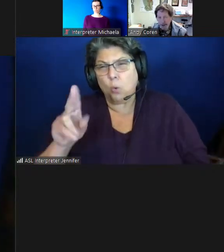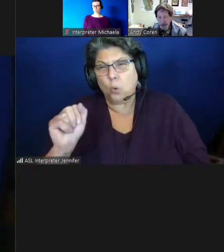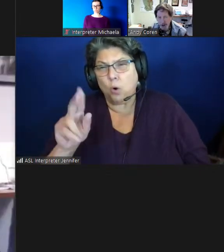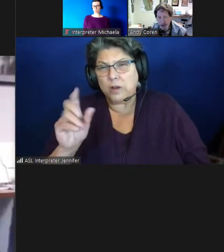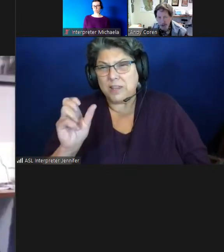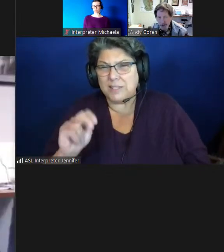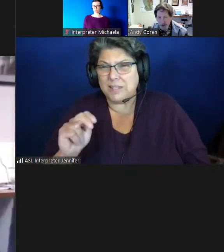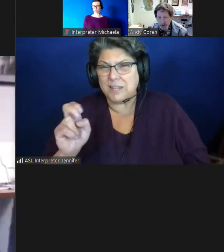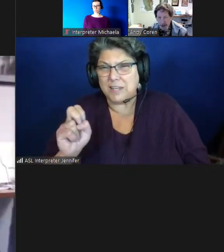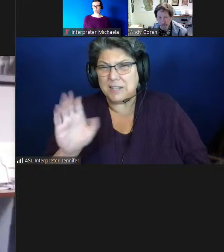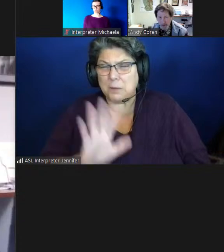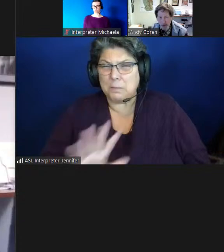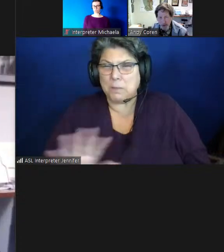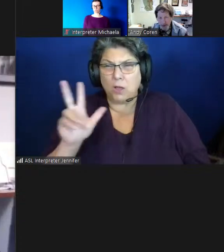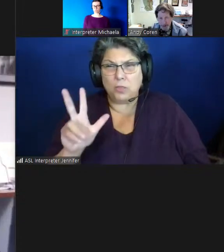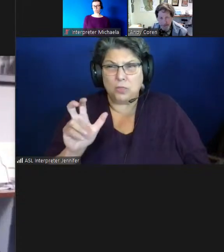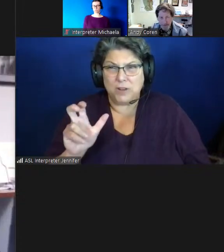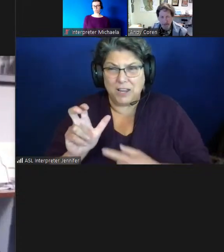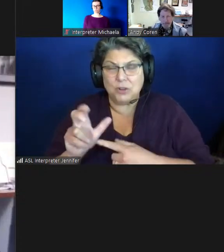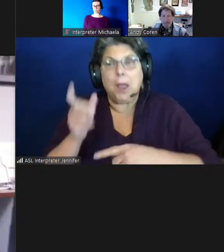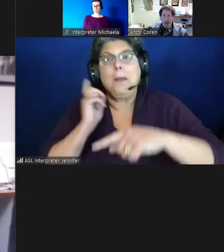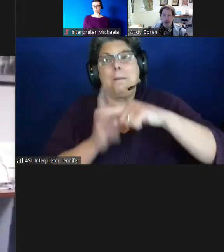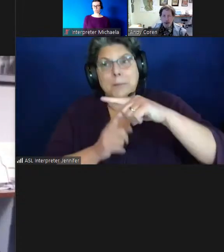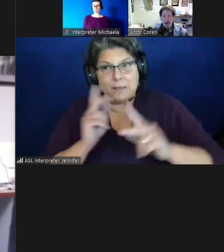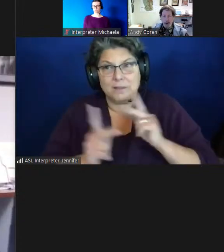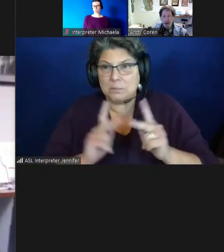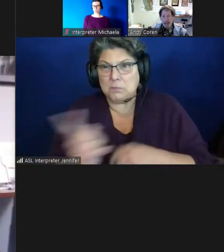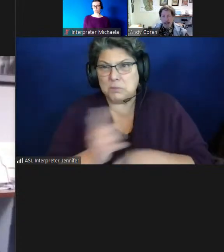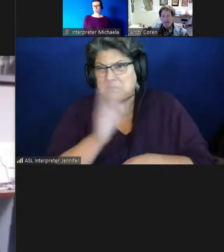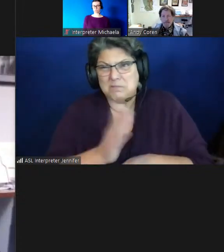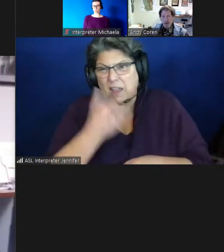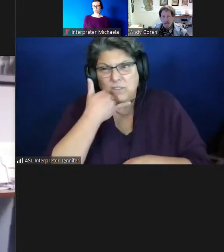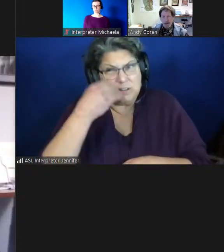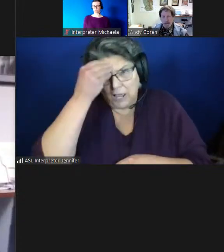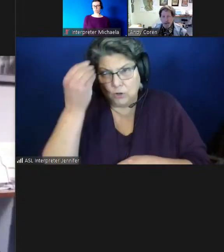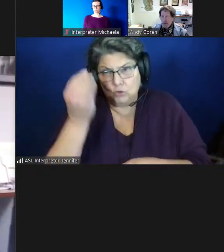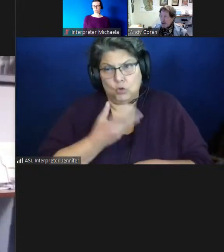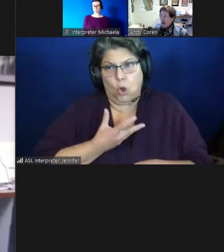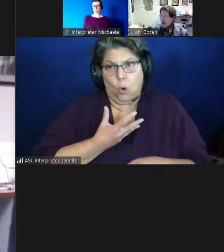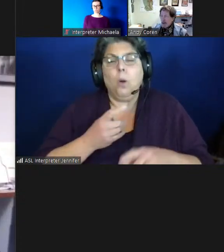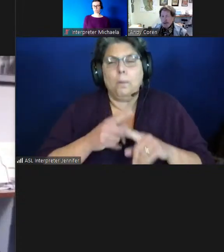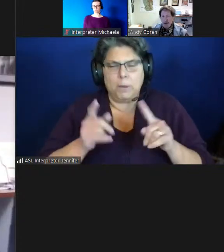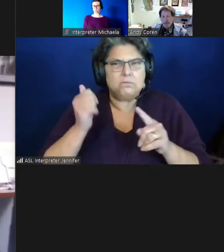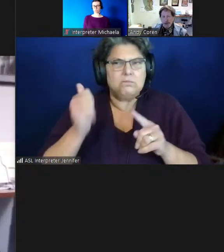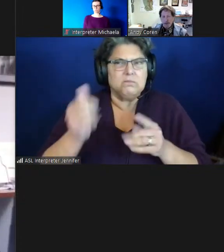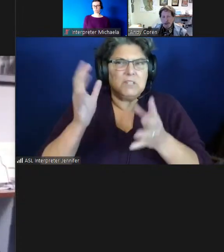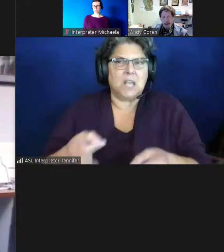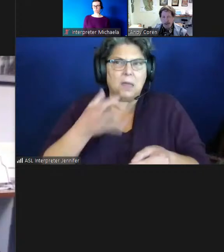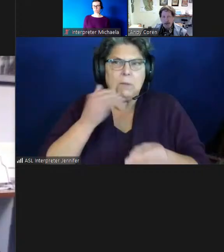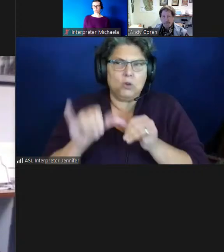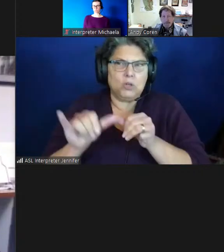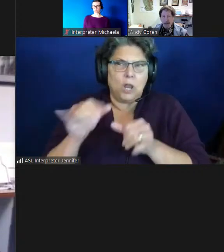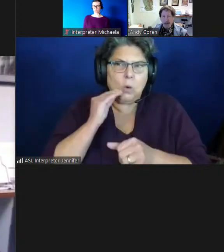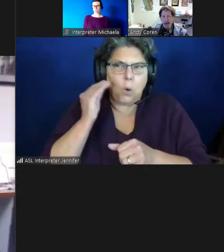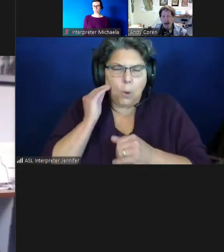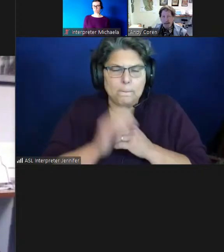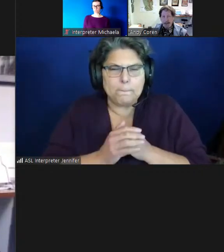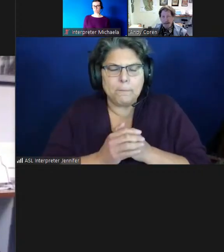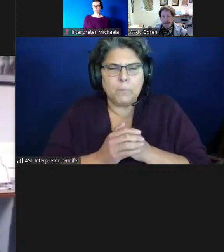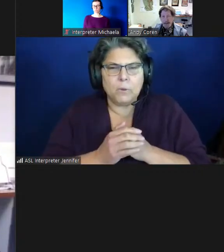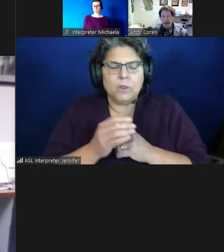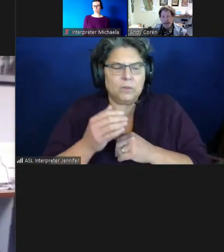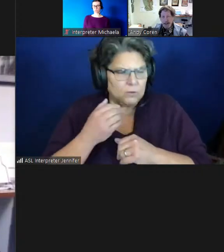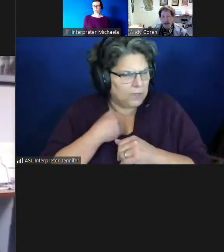doesn't include the self-quarantine people. We currently have 4 people that we are servicing with shelter.